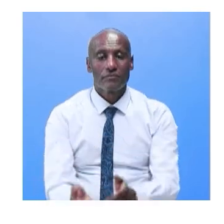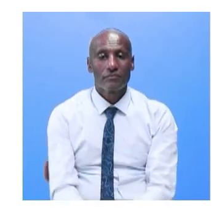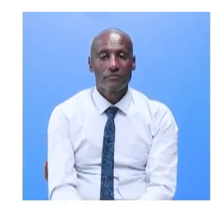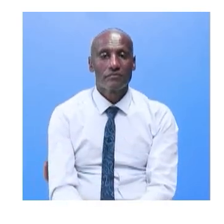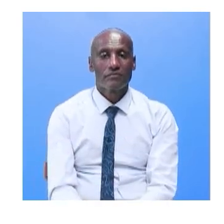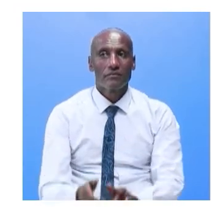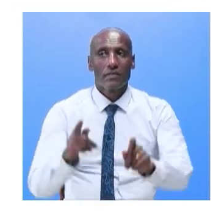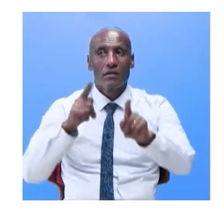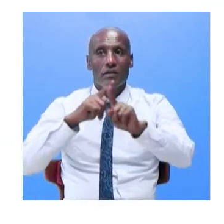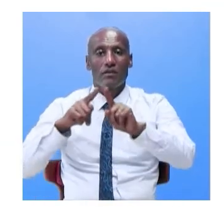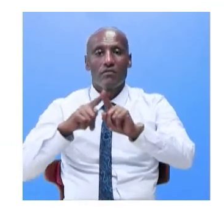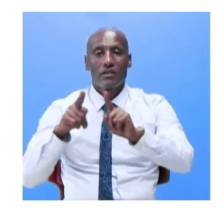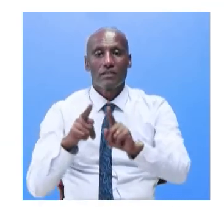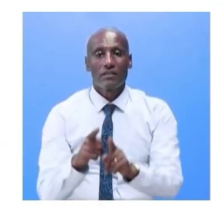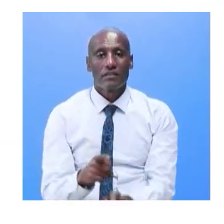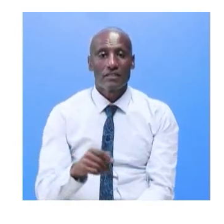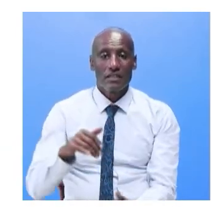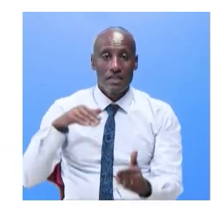by different what? In,